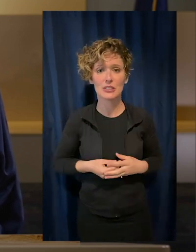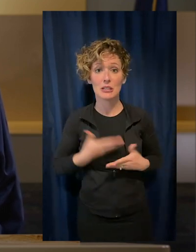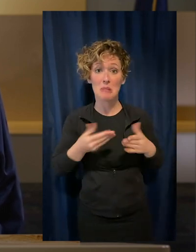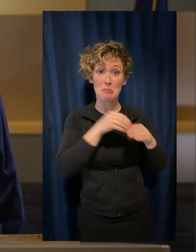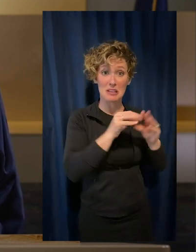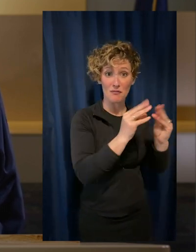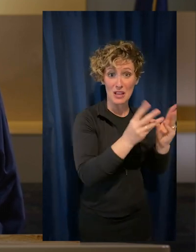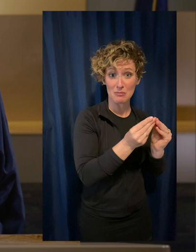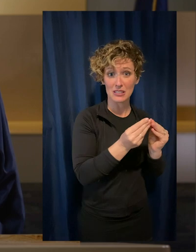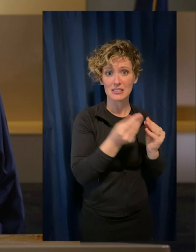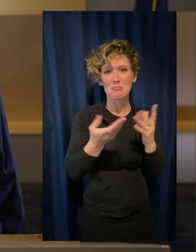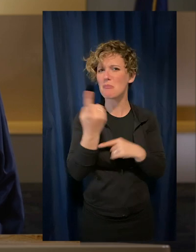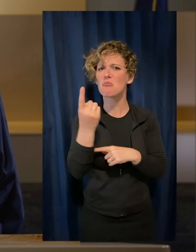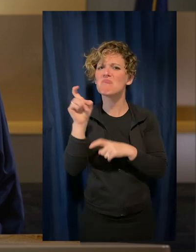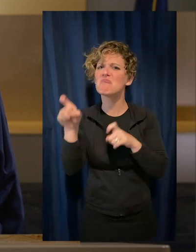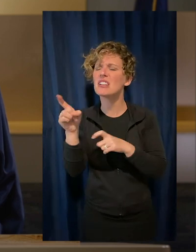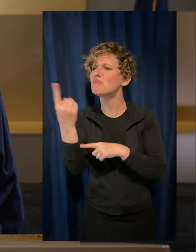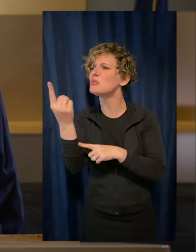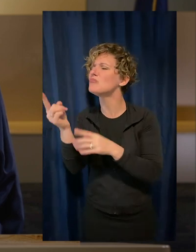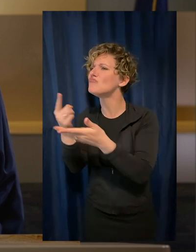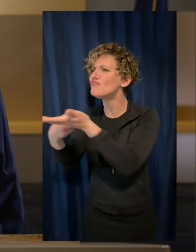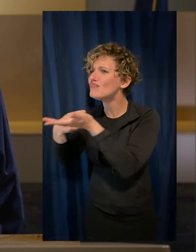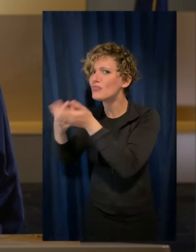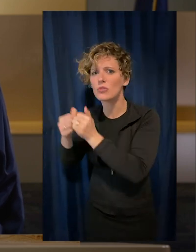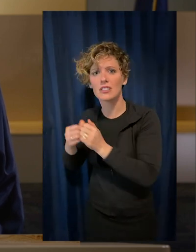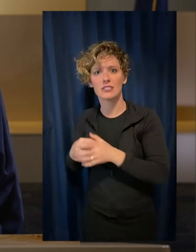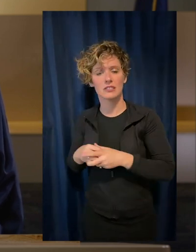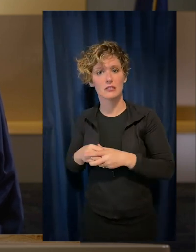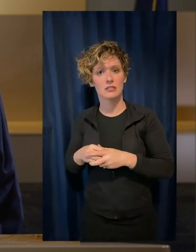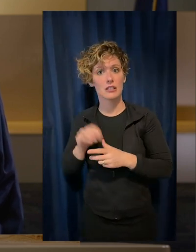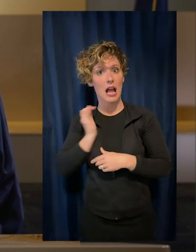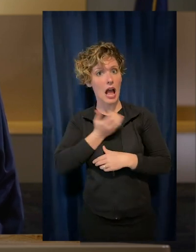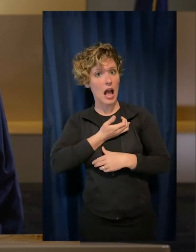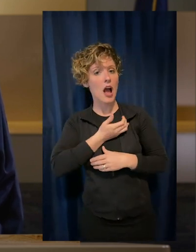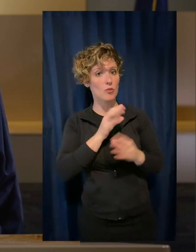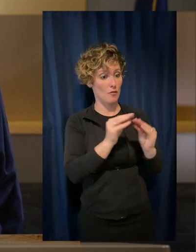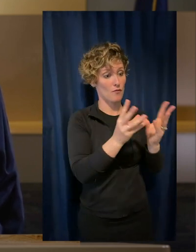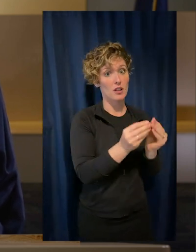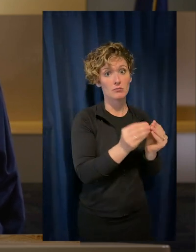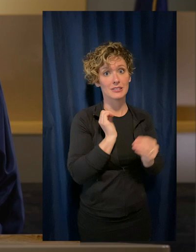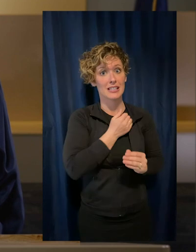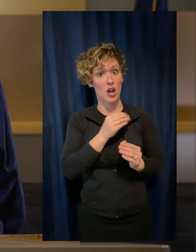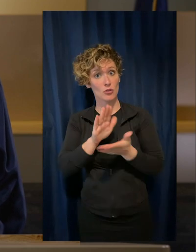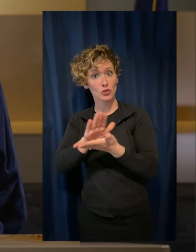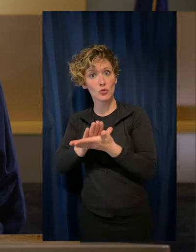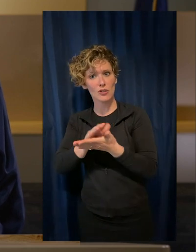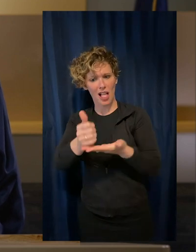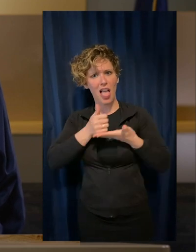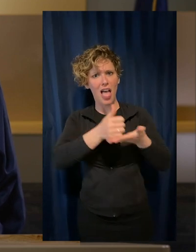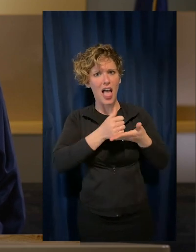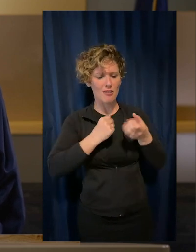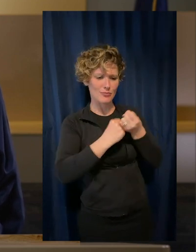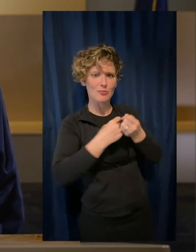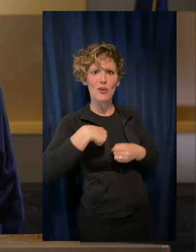talk to. The people in our schools and families provided us with the help that we needed to get us to where we are now. Not